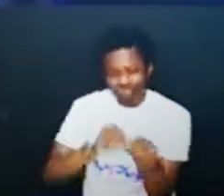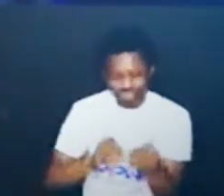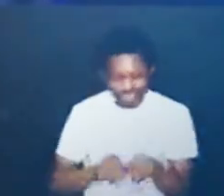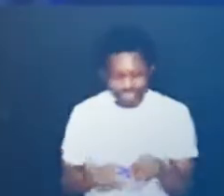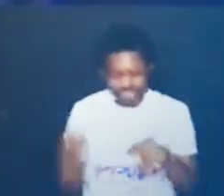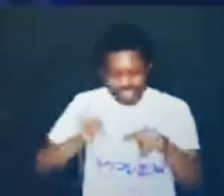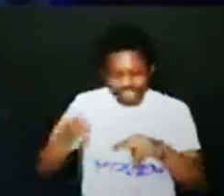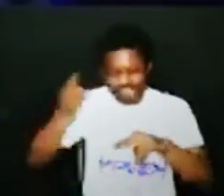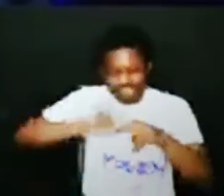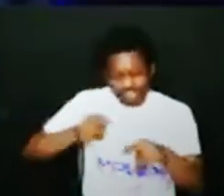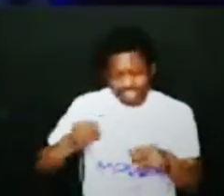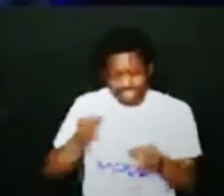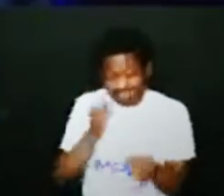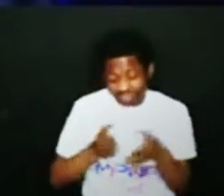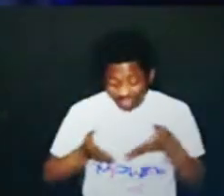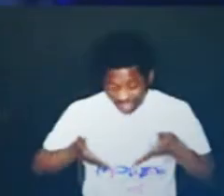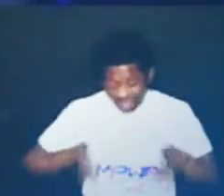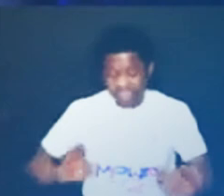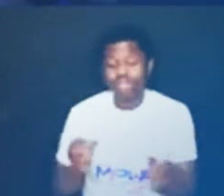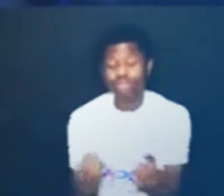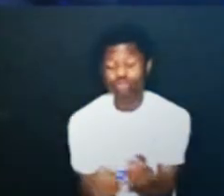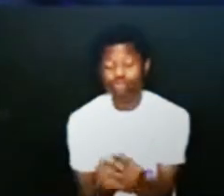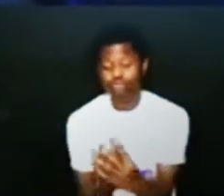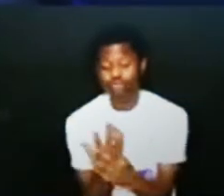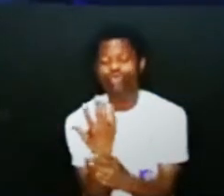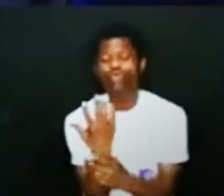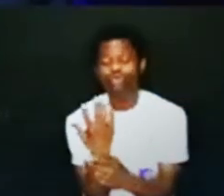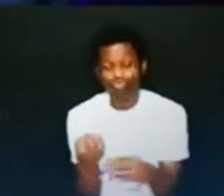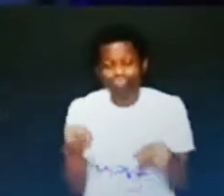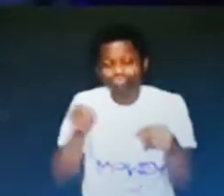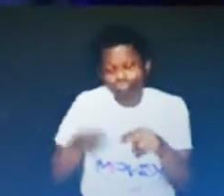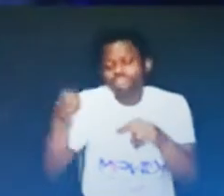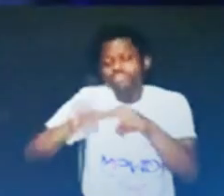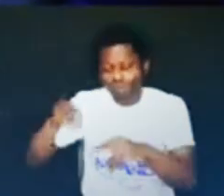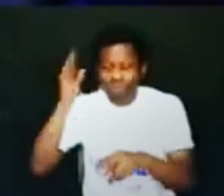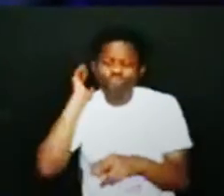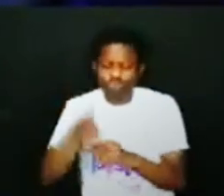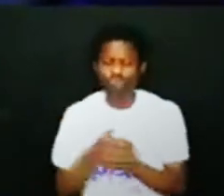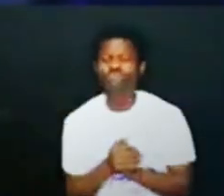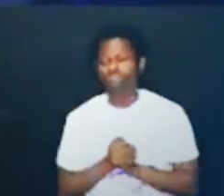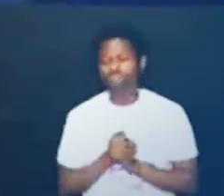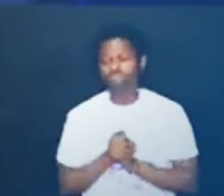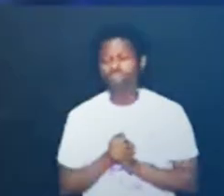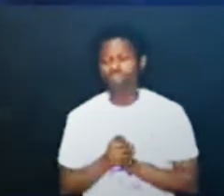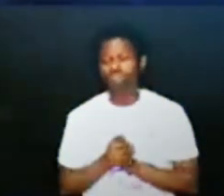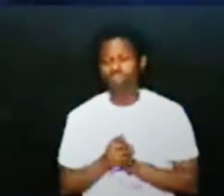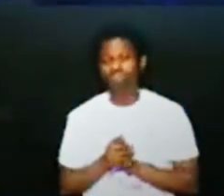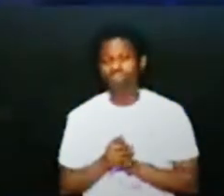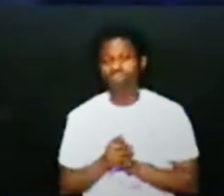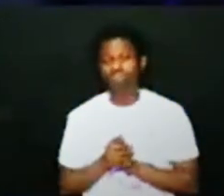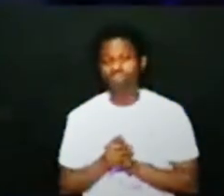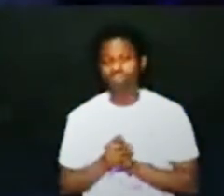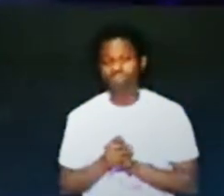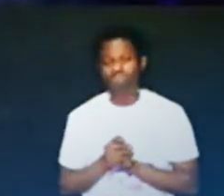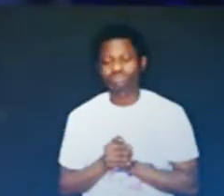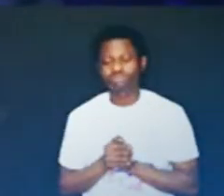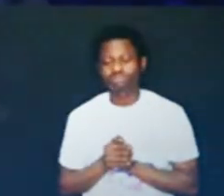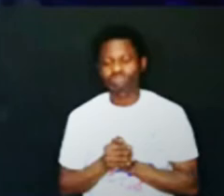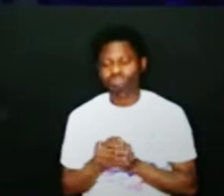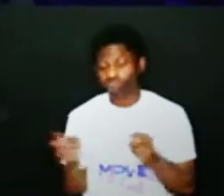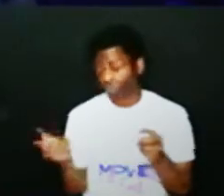you allow it to grow. What you say, you're born in Abba. That biara wonyi ni edo so bebre. So this